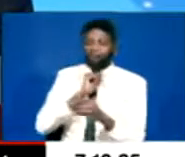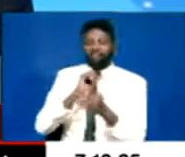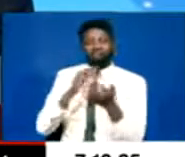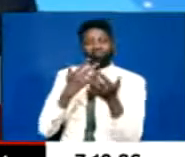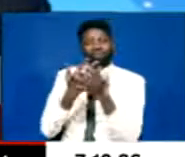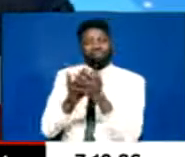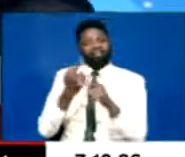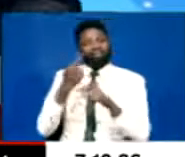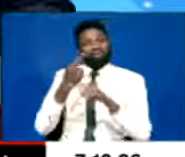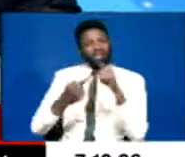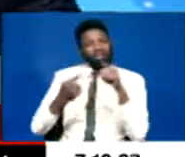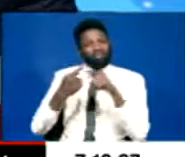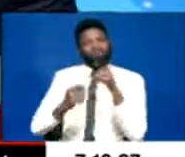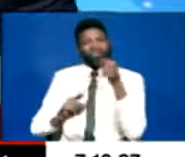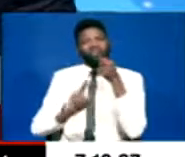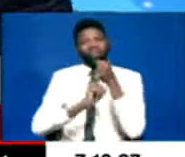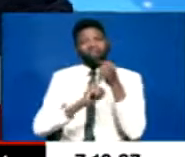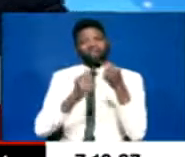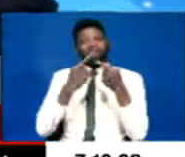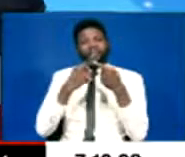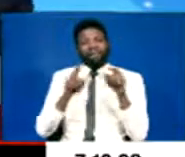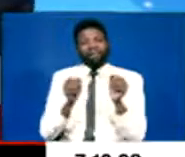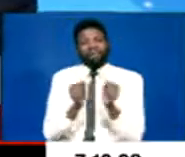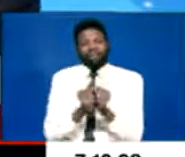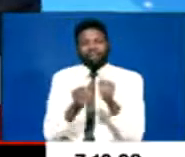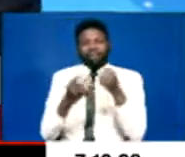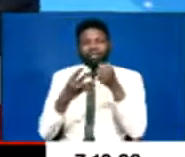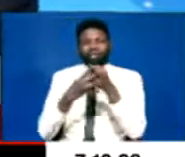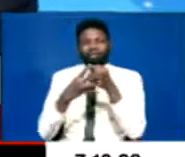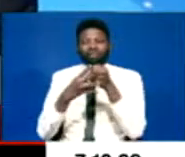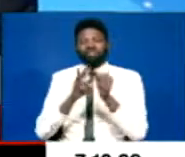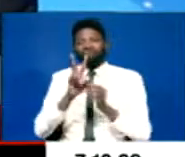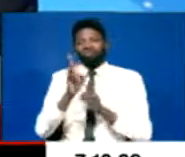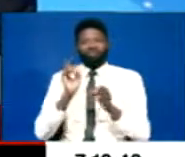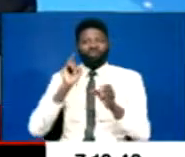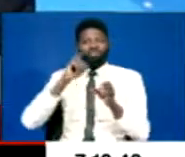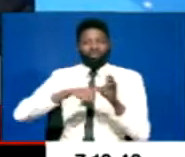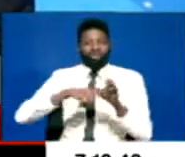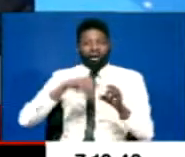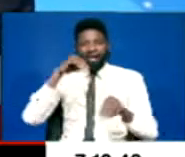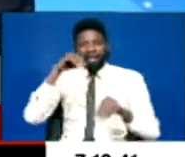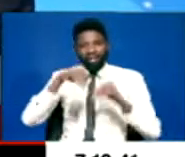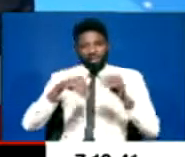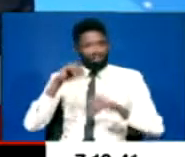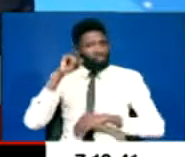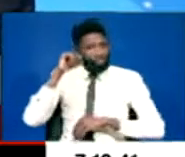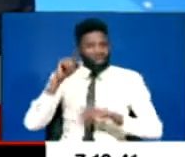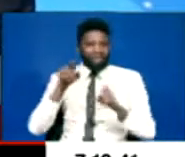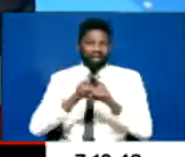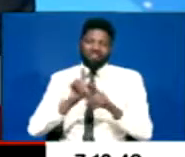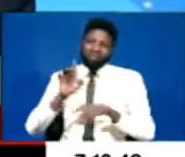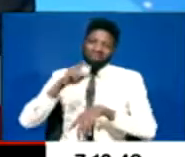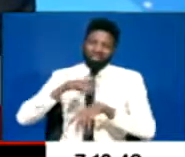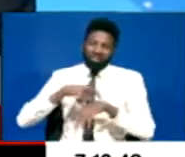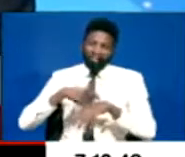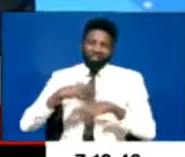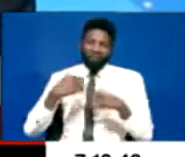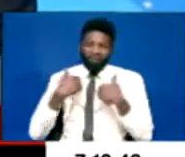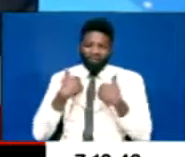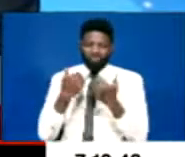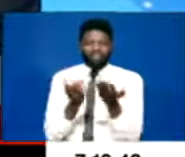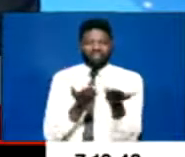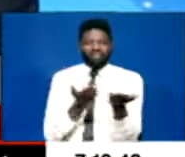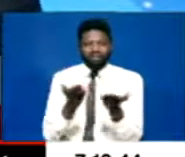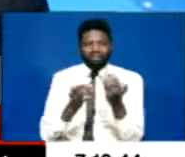6 years. However, in 1992, he joined elective politics and has had his moments in the service of the country, from the